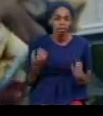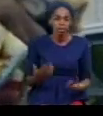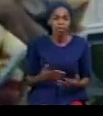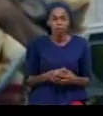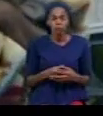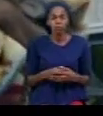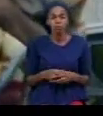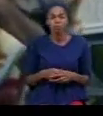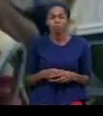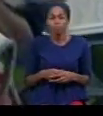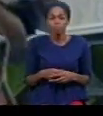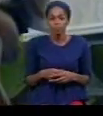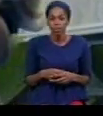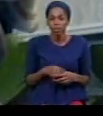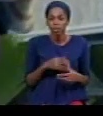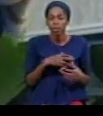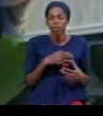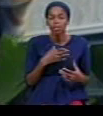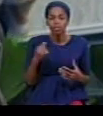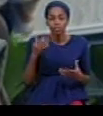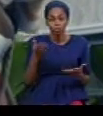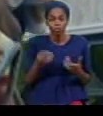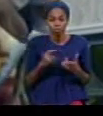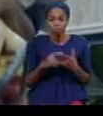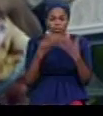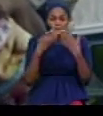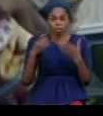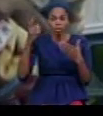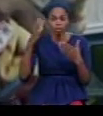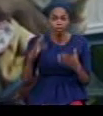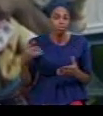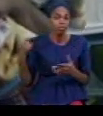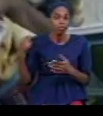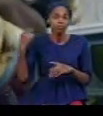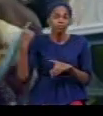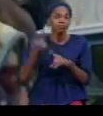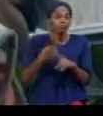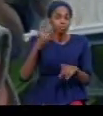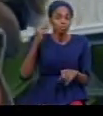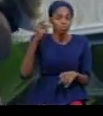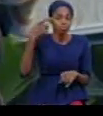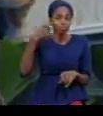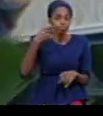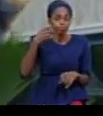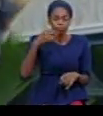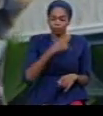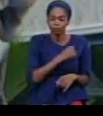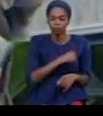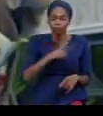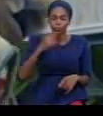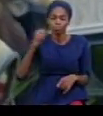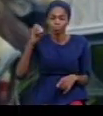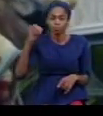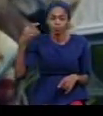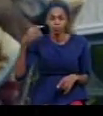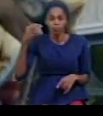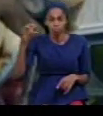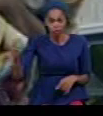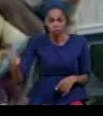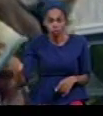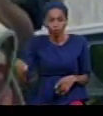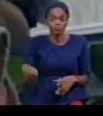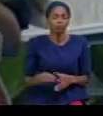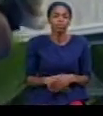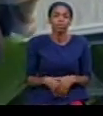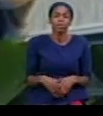I want to thank the Lord for what the Lord did. Right from Togo, the light of God shone, and God delivered this girl. And tonight, that God will